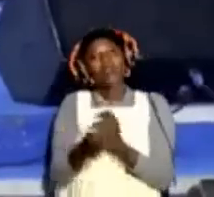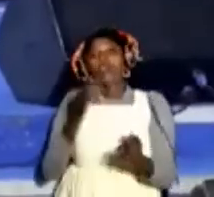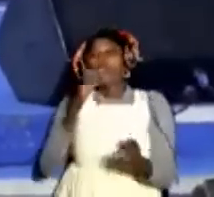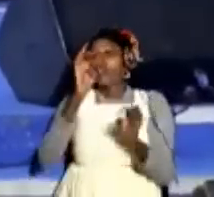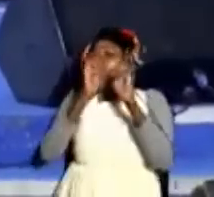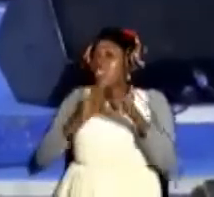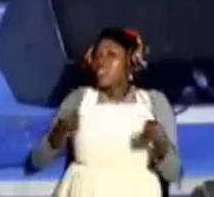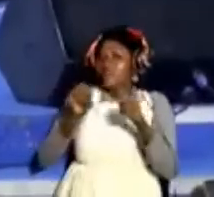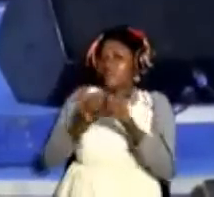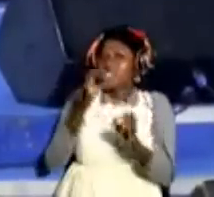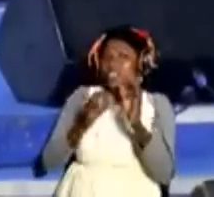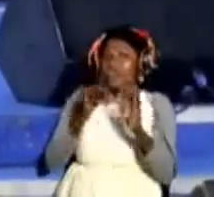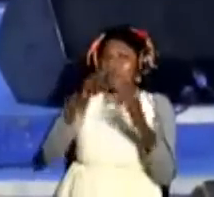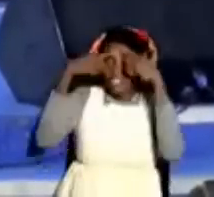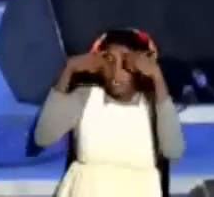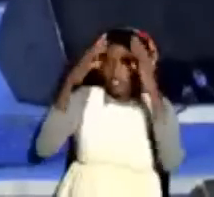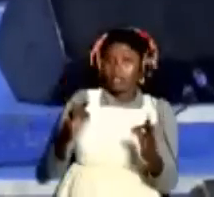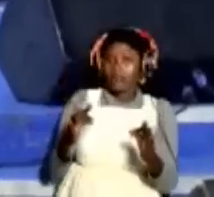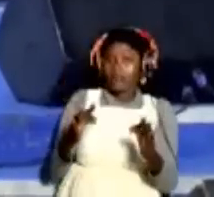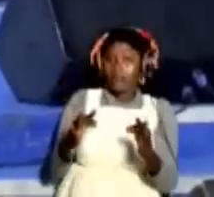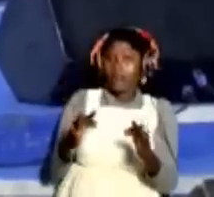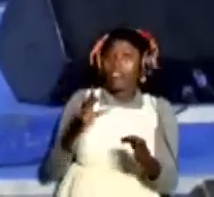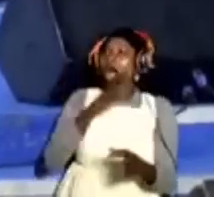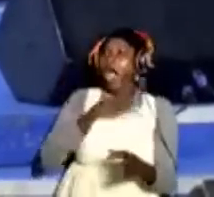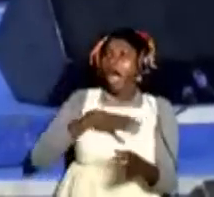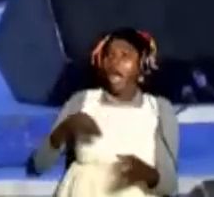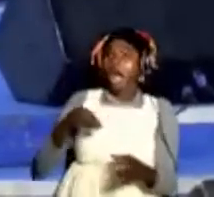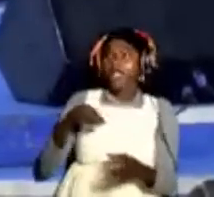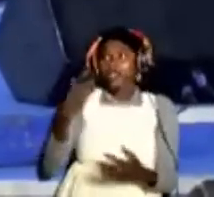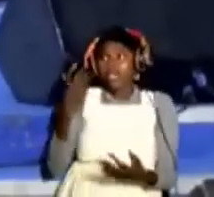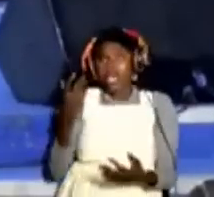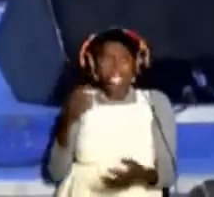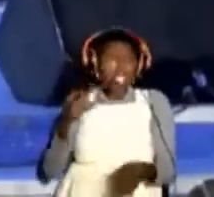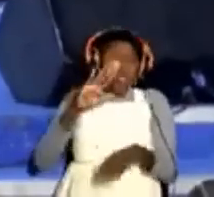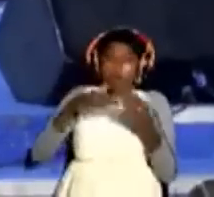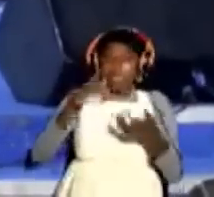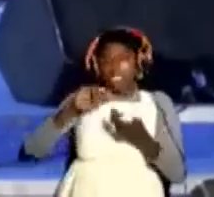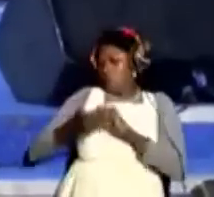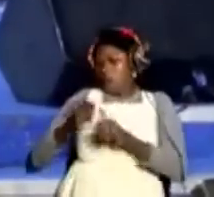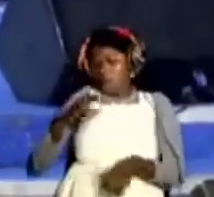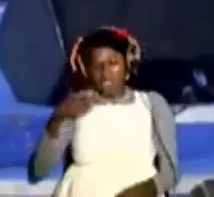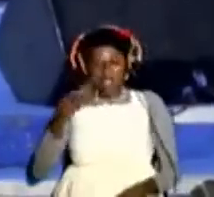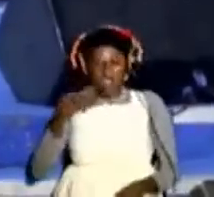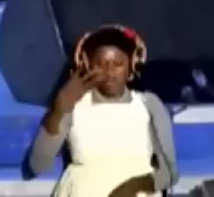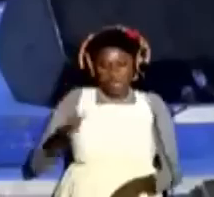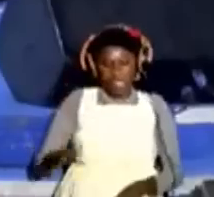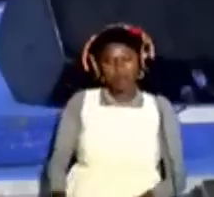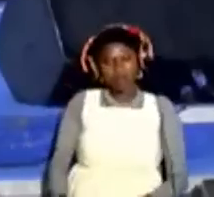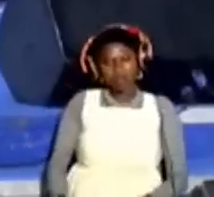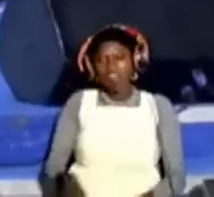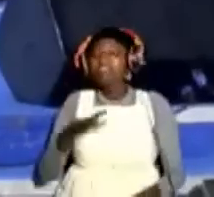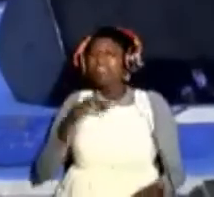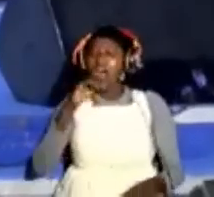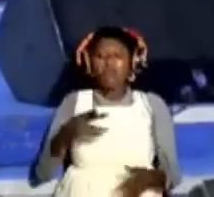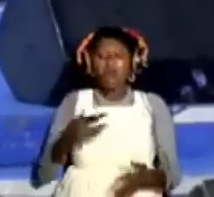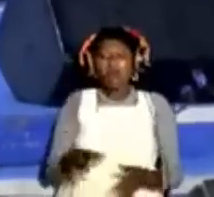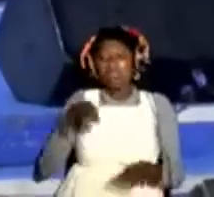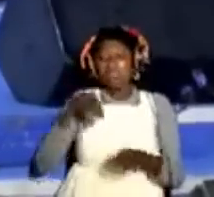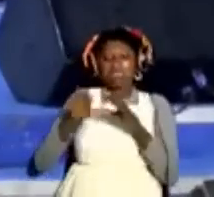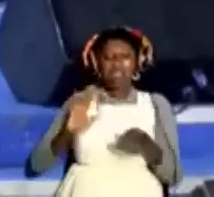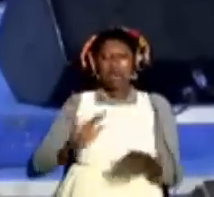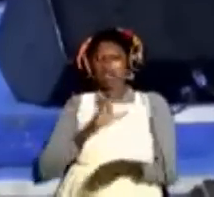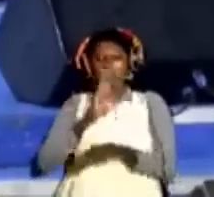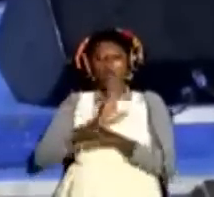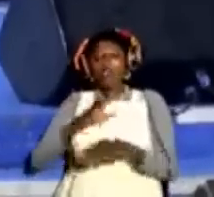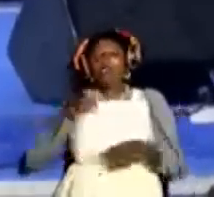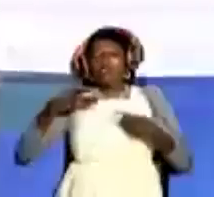Even if you decide and say, all this kind of thing they are talking, they are not allowing our church to